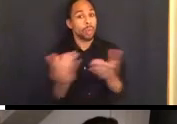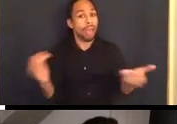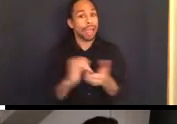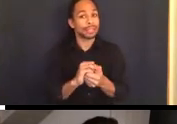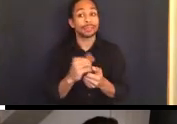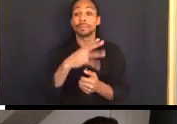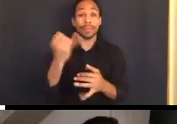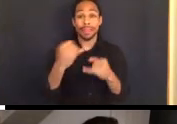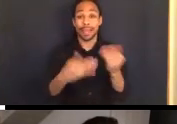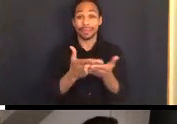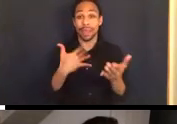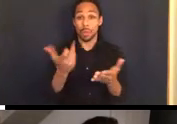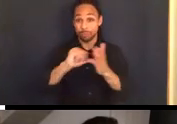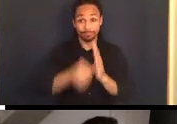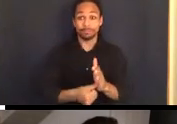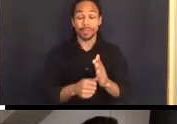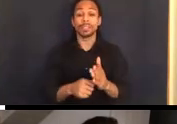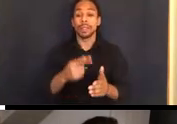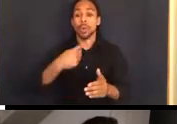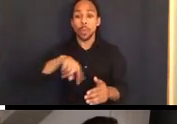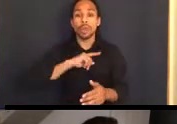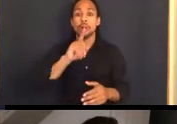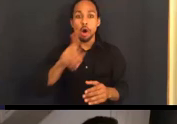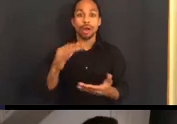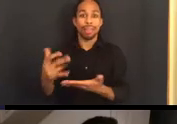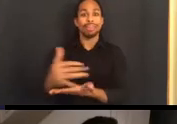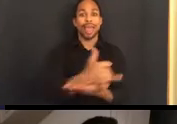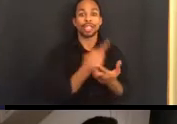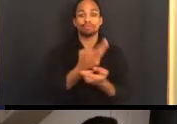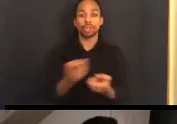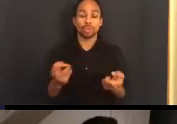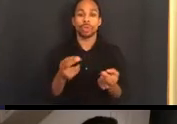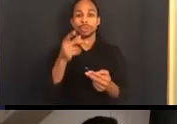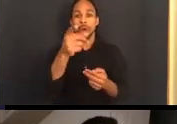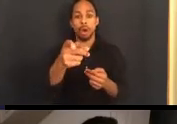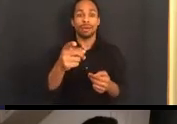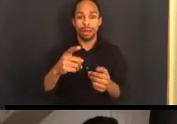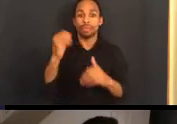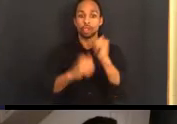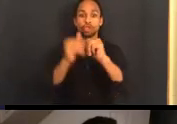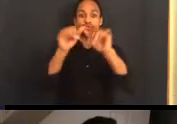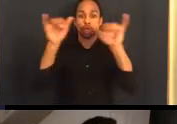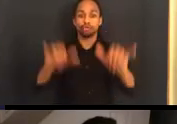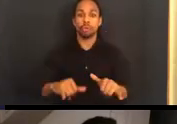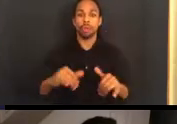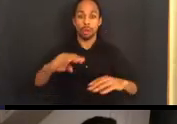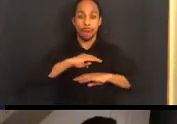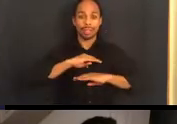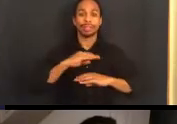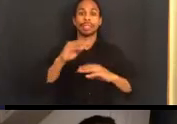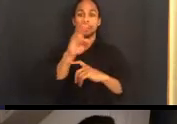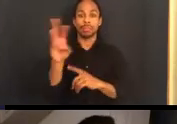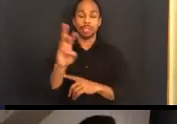say is just to reiterate that we are collecting resources on the Structural Competency website. And so everyone who has